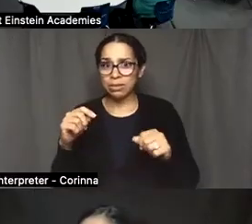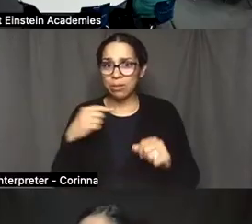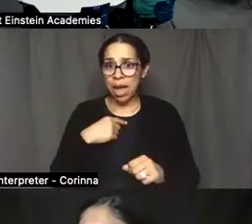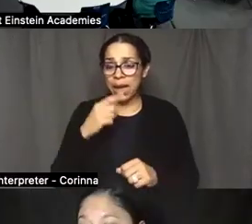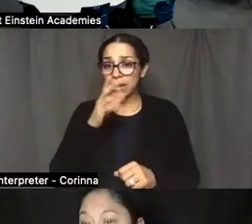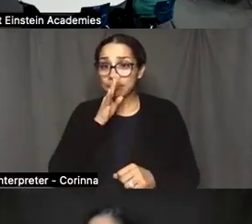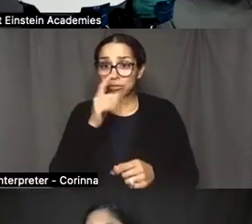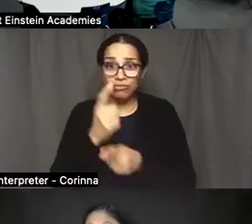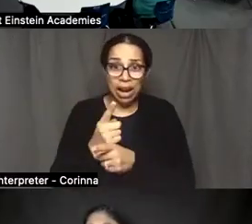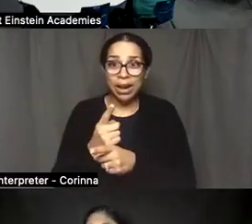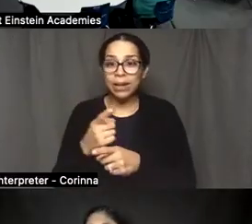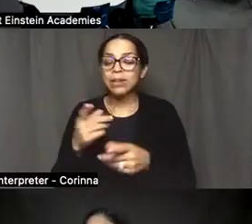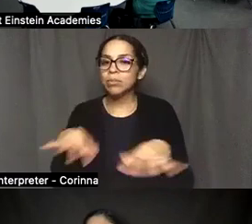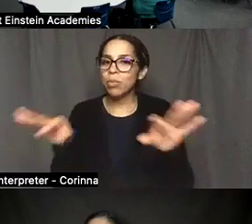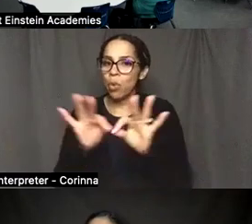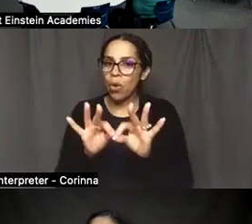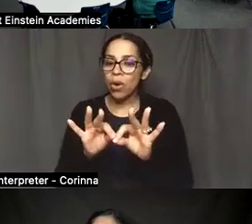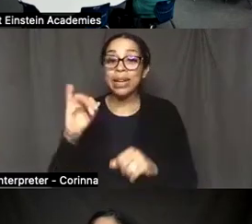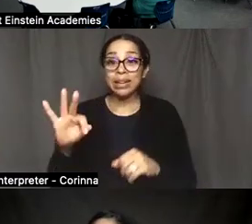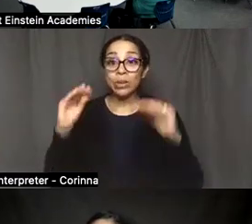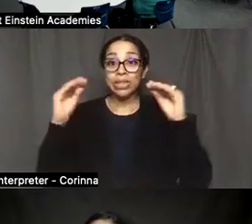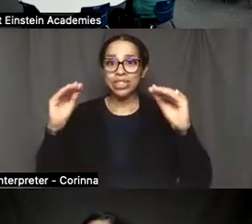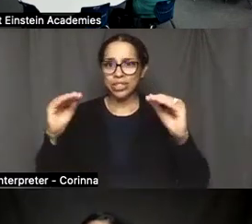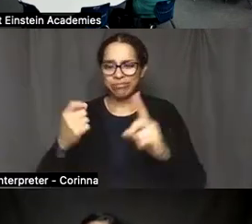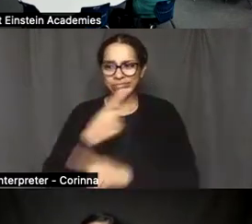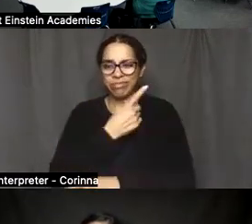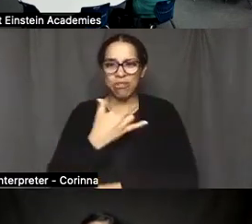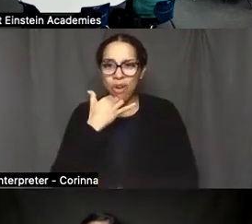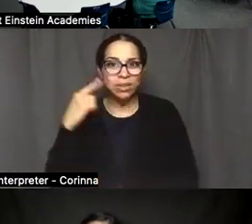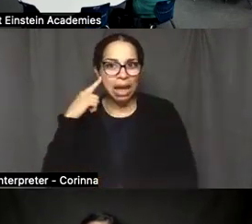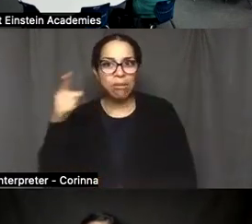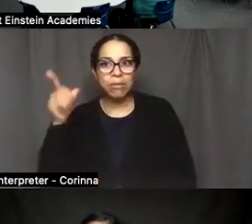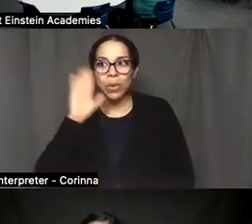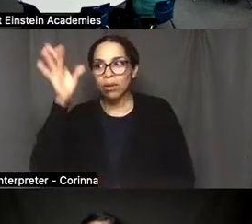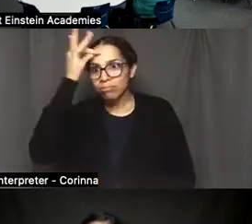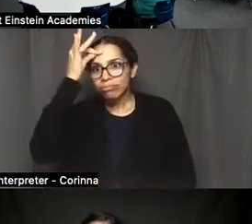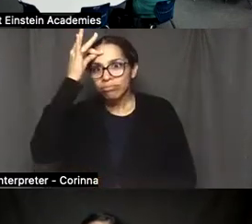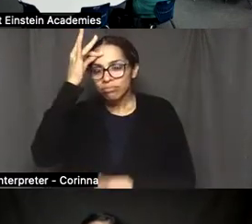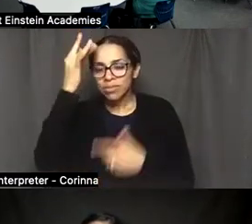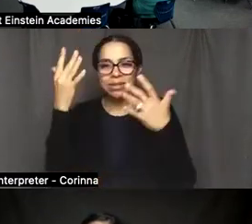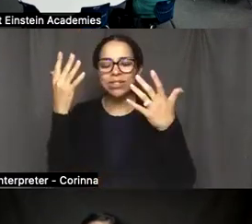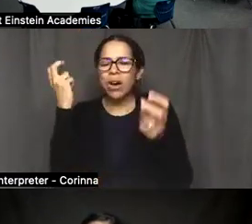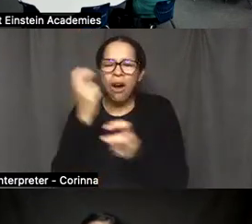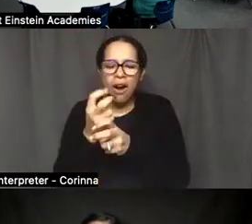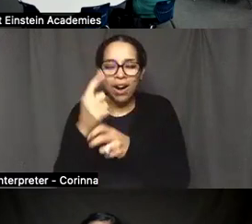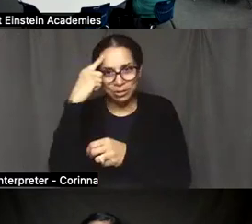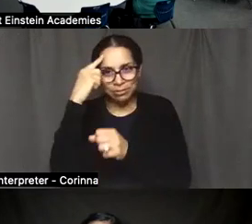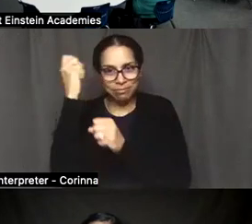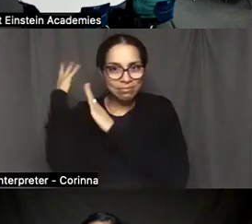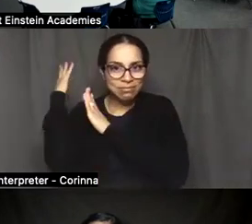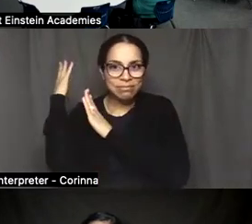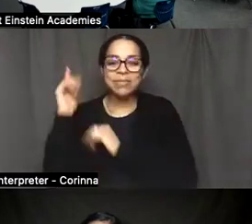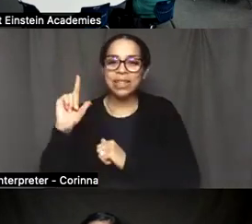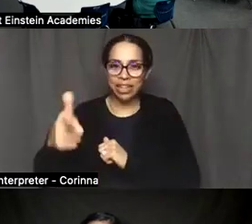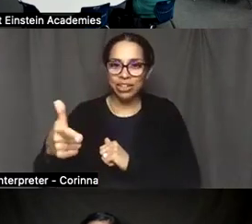kind of important, because if we're teaching them the wrong sound, they're going to get that wrong sound in their brain, and then it's really hard to change that later. So that